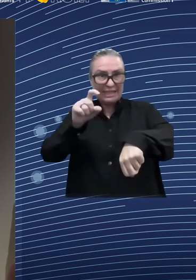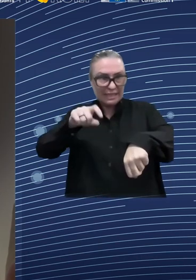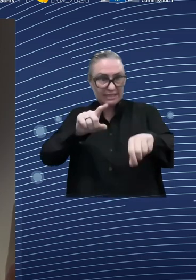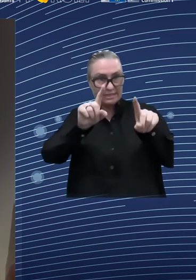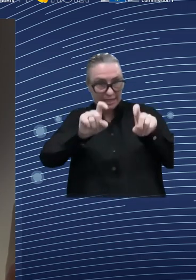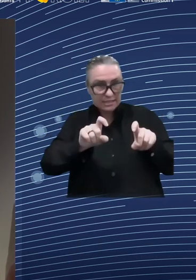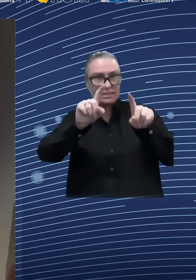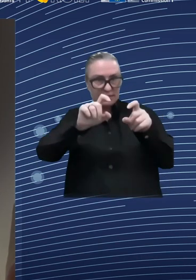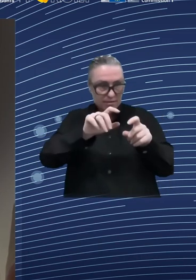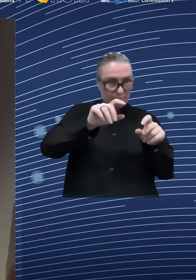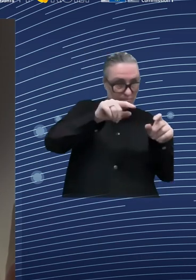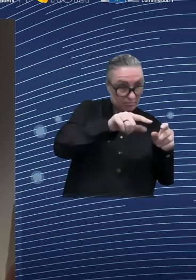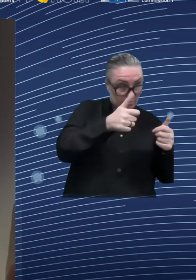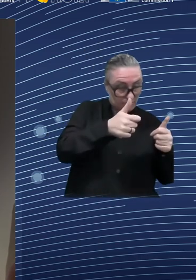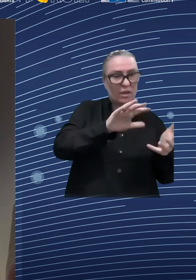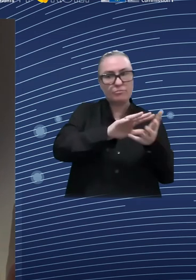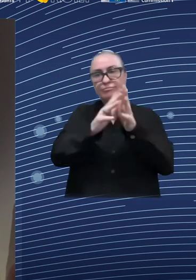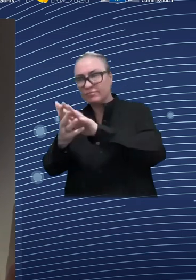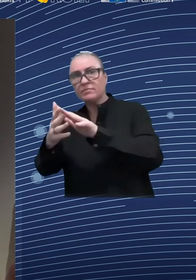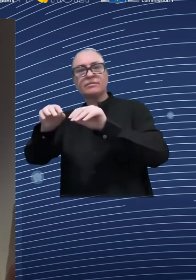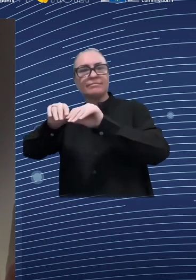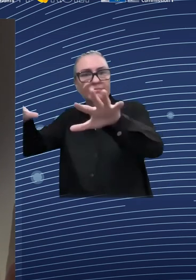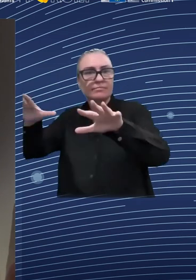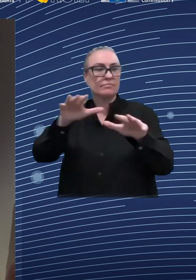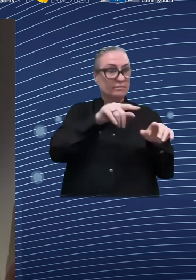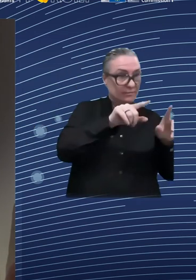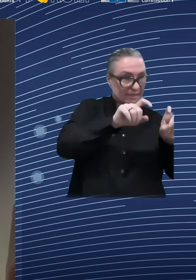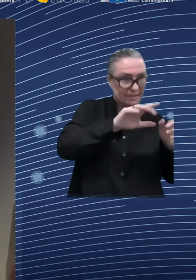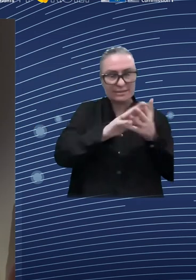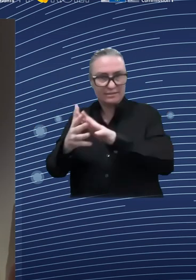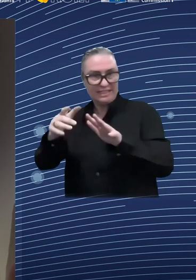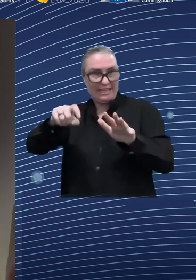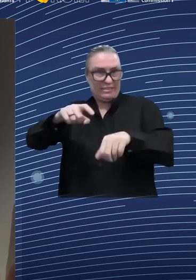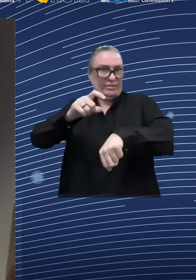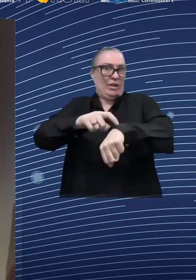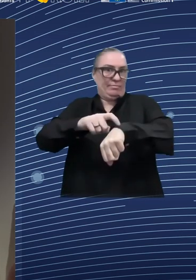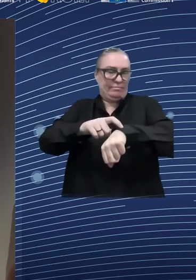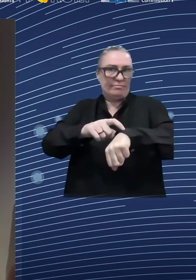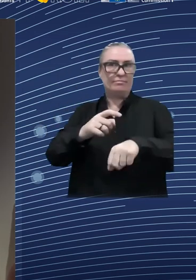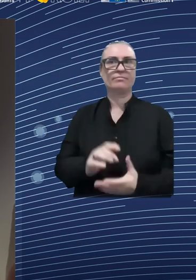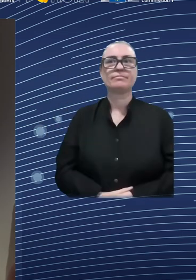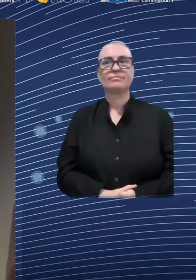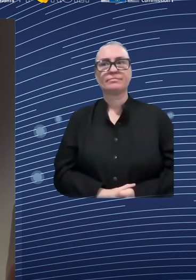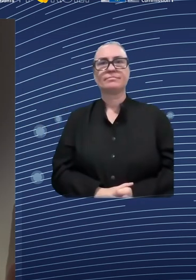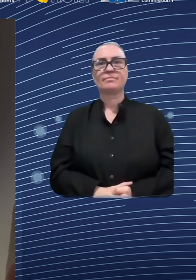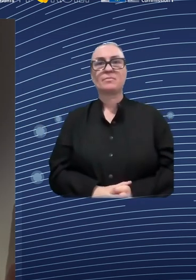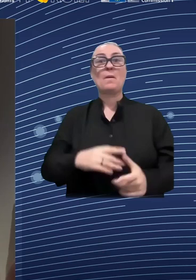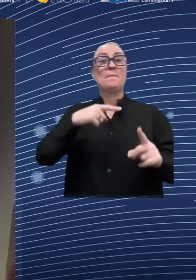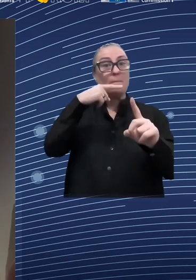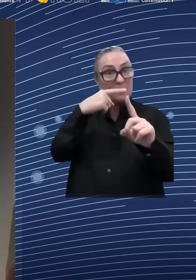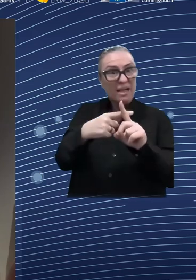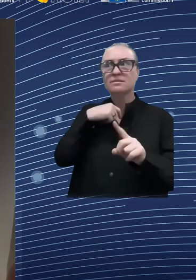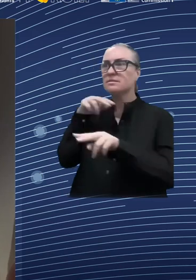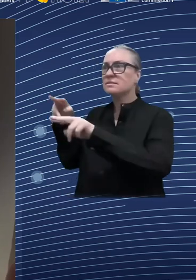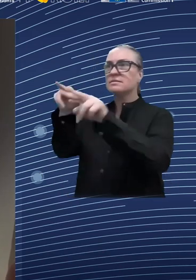to move ahead faster, seeing what others have done. And if we honestly exchange